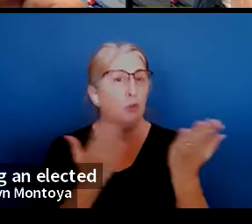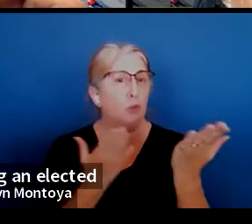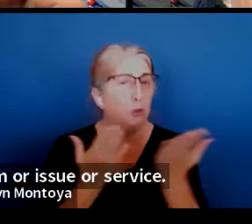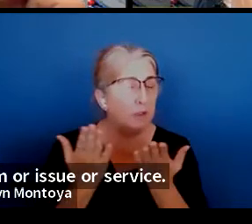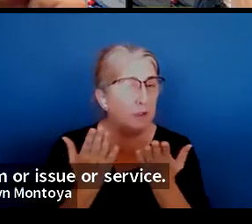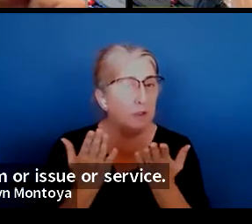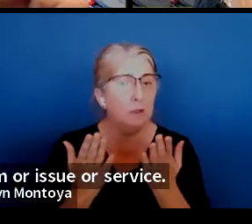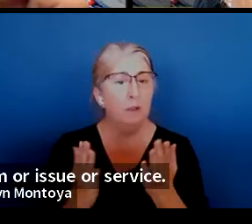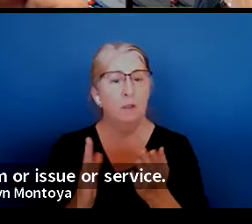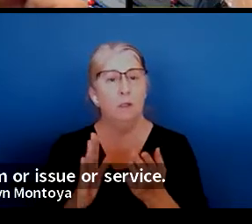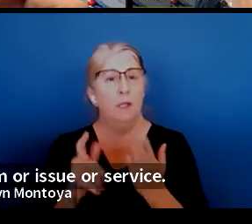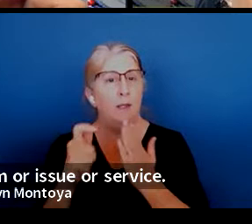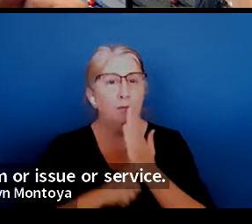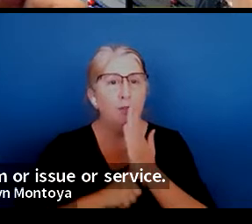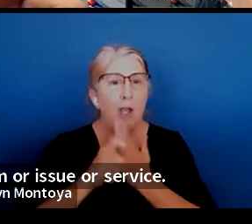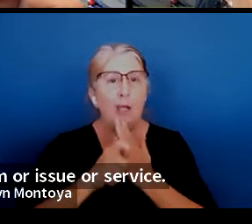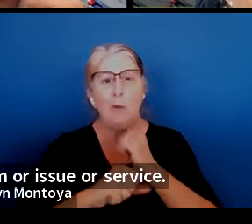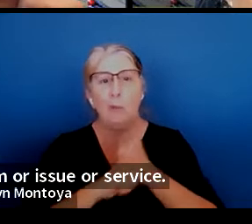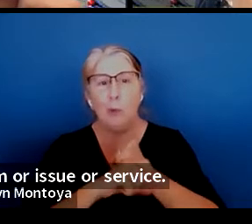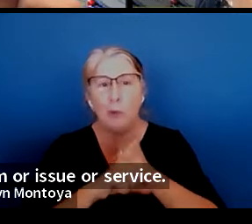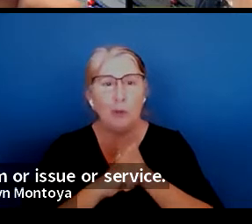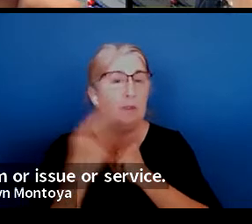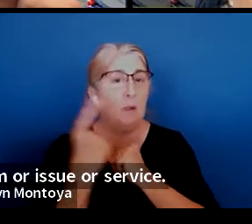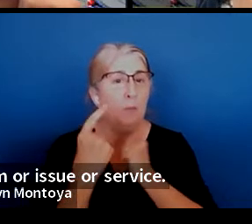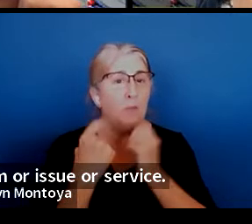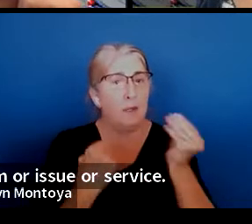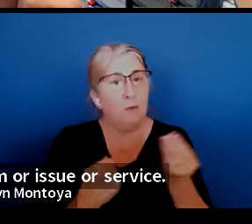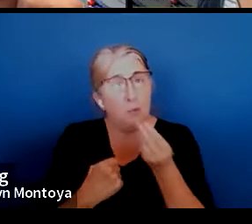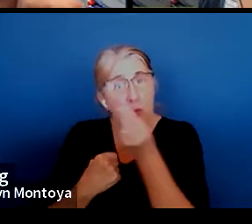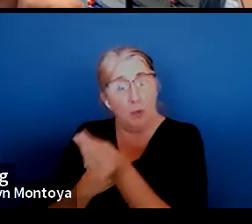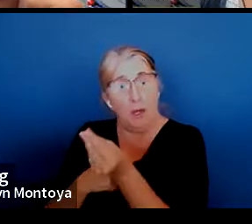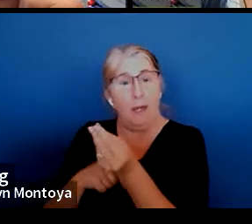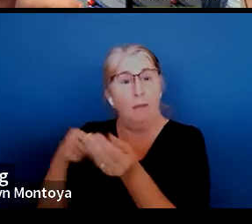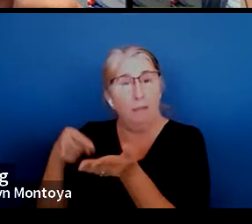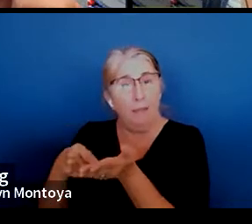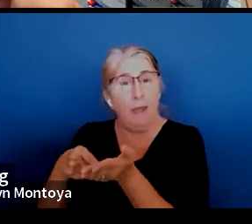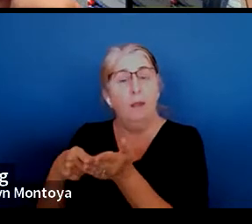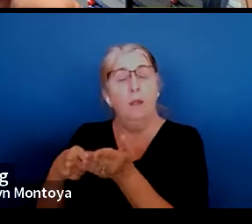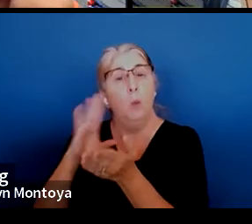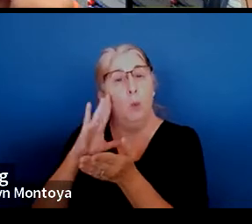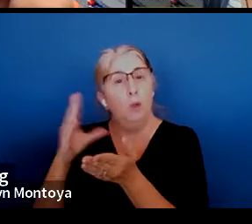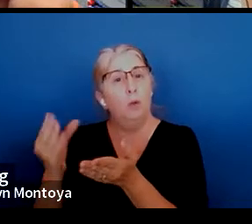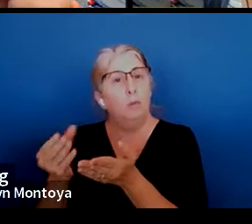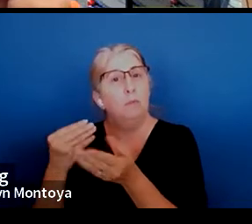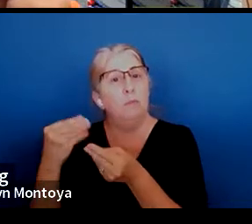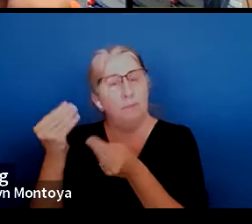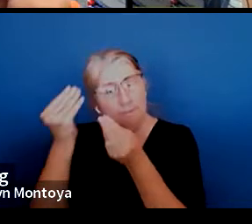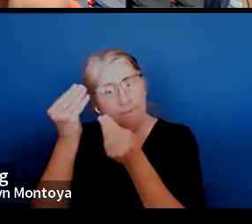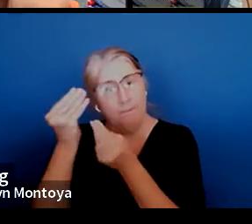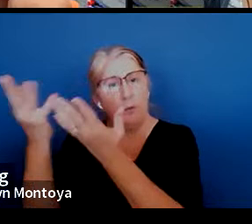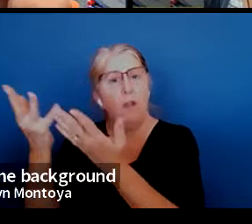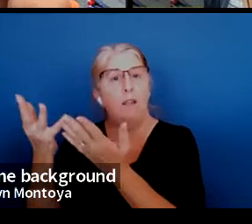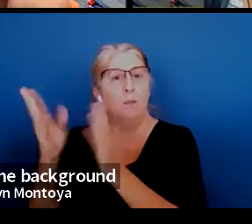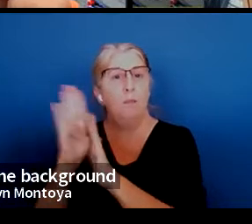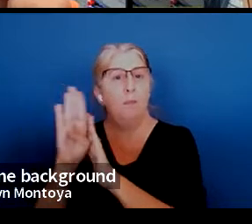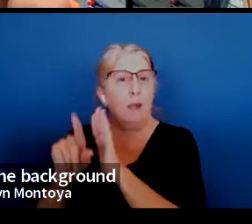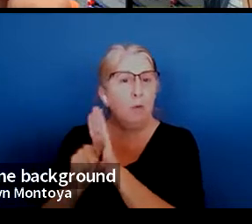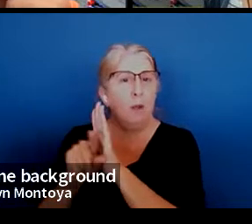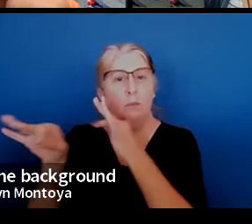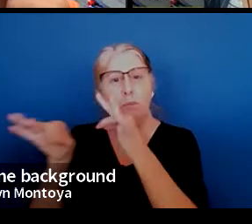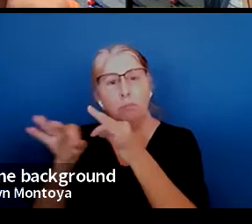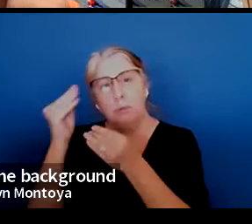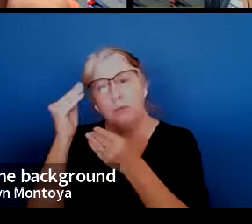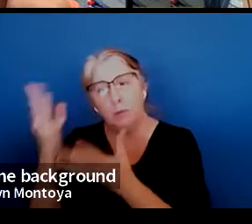and like explaining, and it helps gives them some background, and